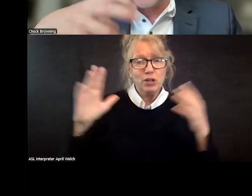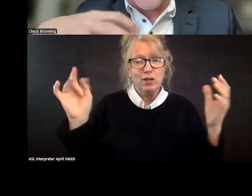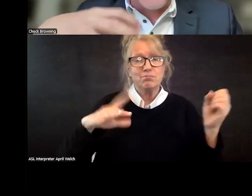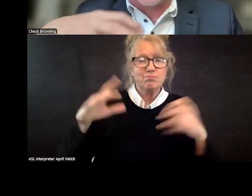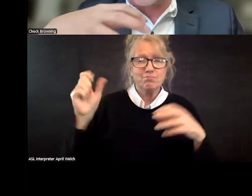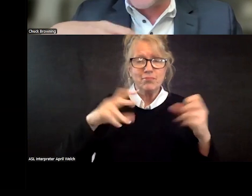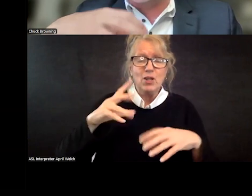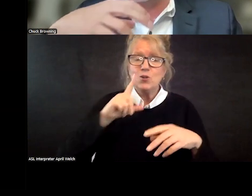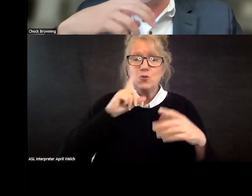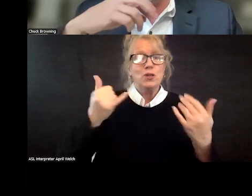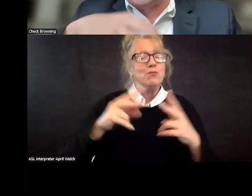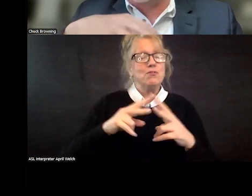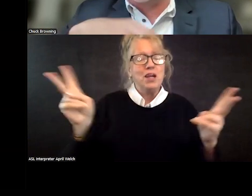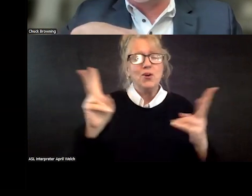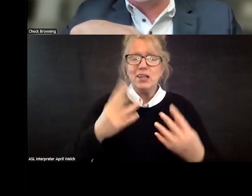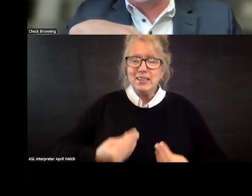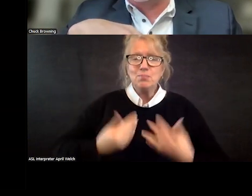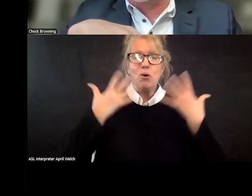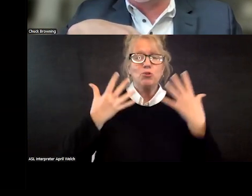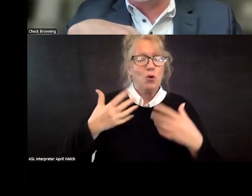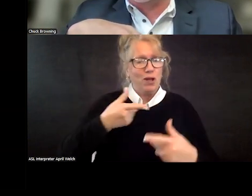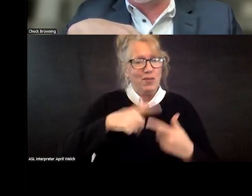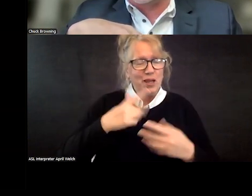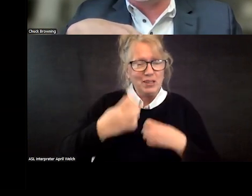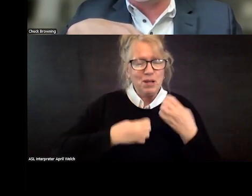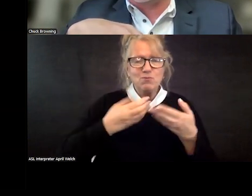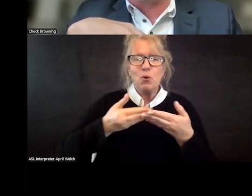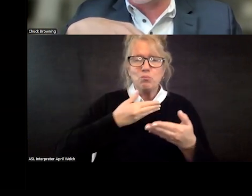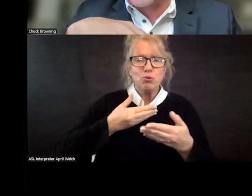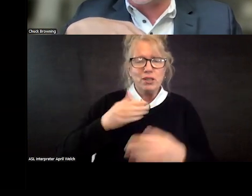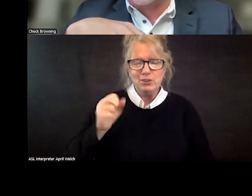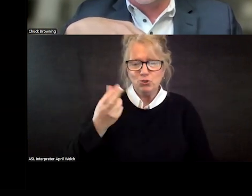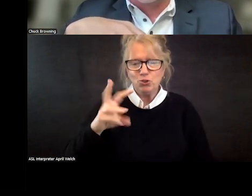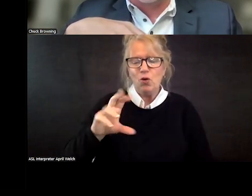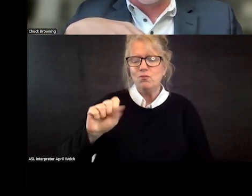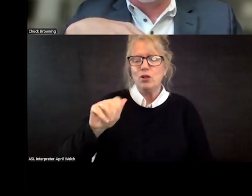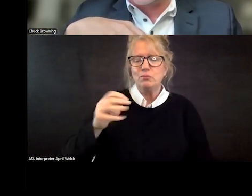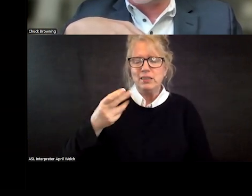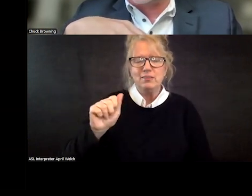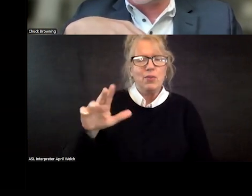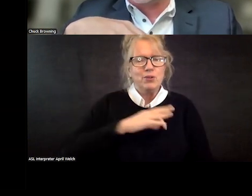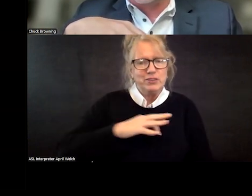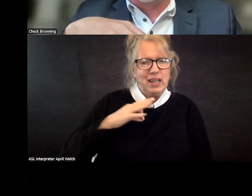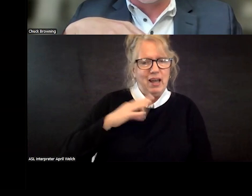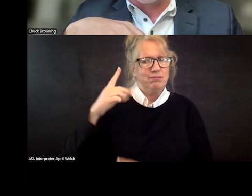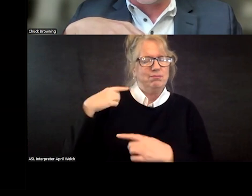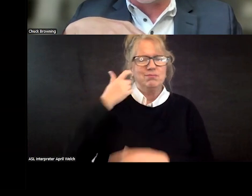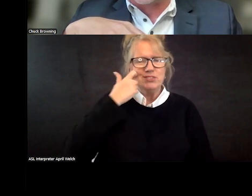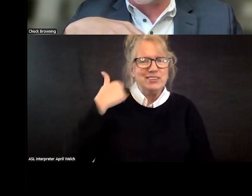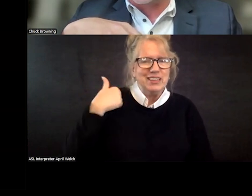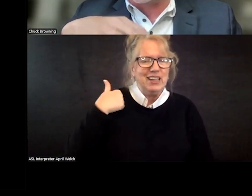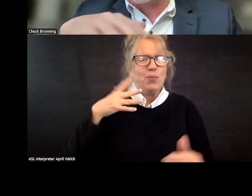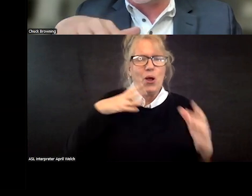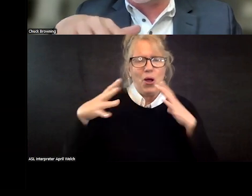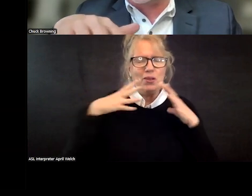really inspirational and emotional video in the pre-show done by SAMHSA staff over the holidays. It's really powerful.